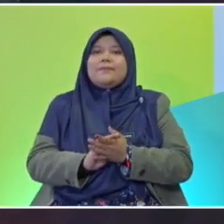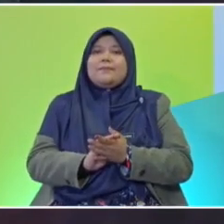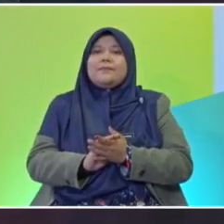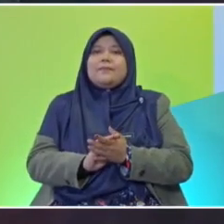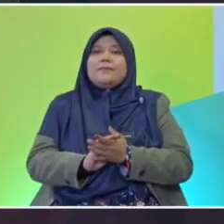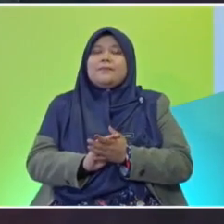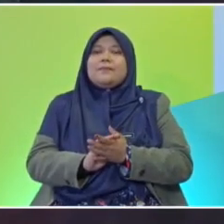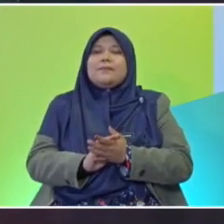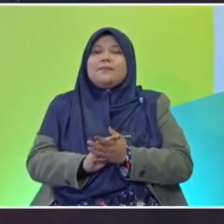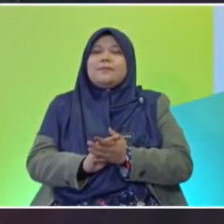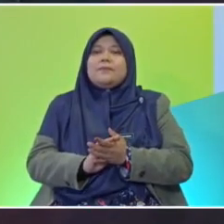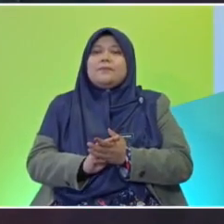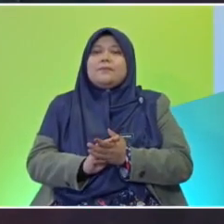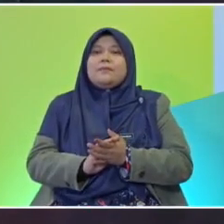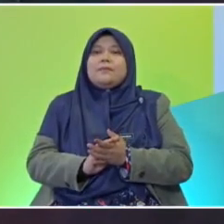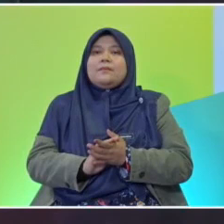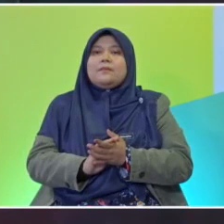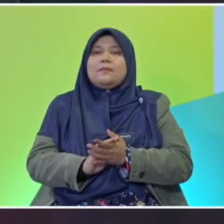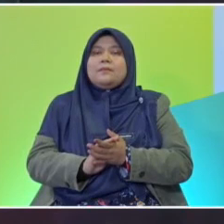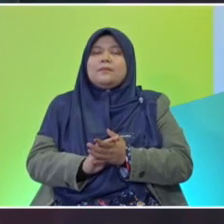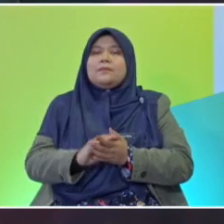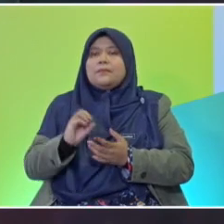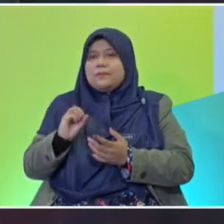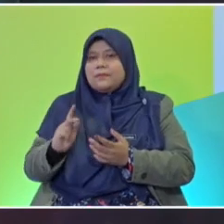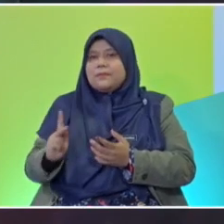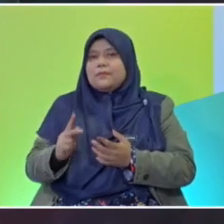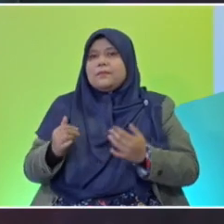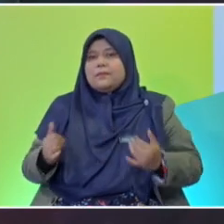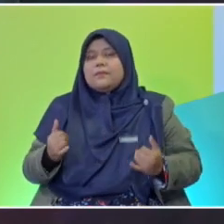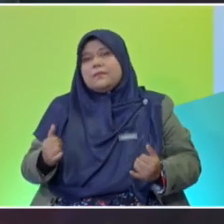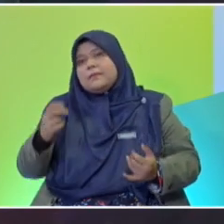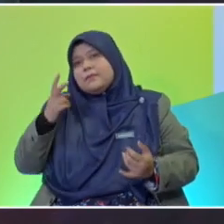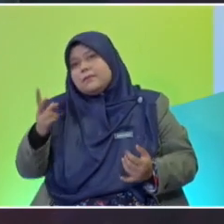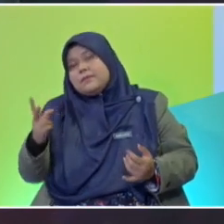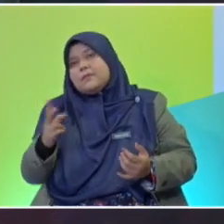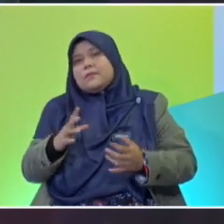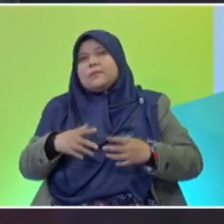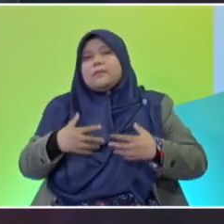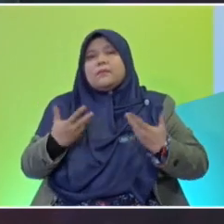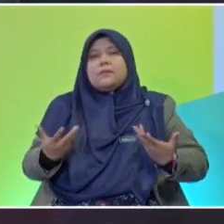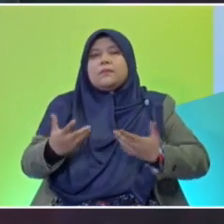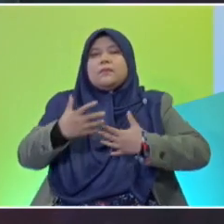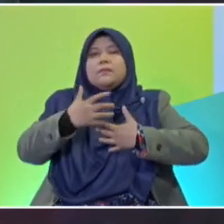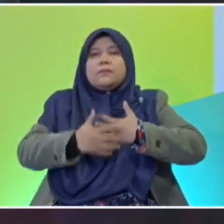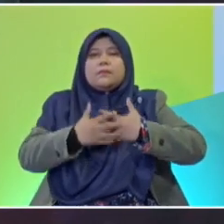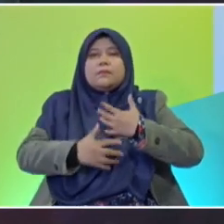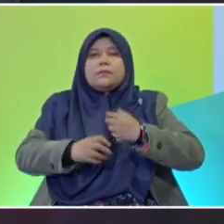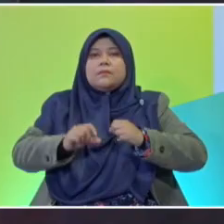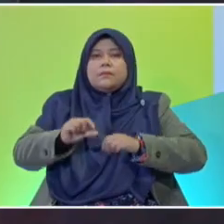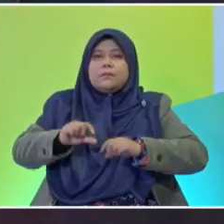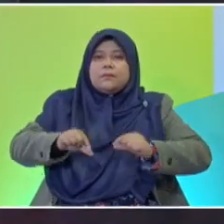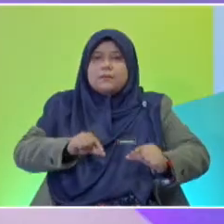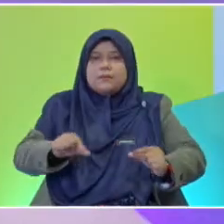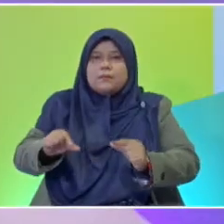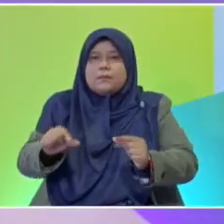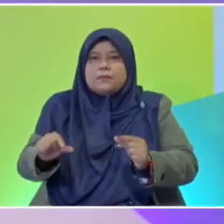Okay, then I go back there. Yes. Okay, so understood. now you see how blood actually moves in our body. It's not like a stagnant,